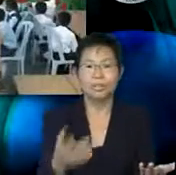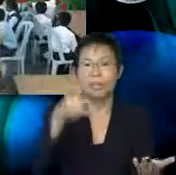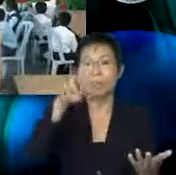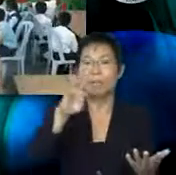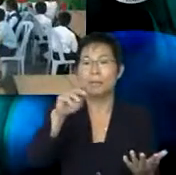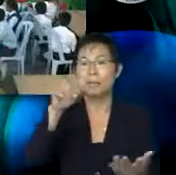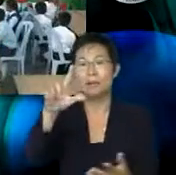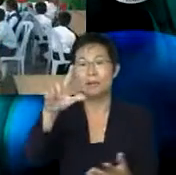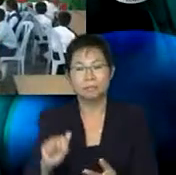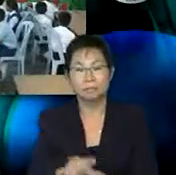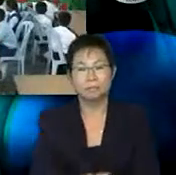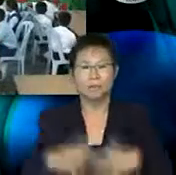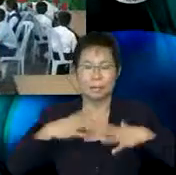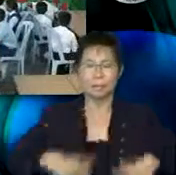Regular?